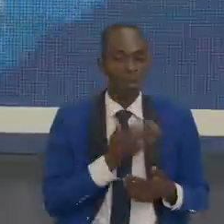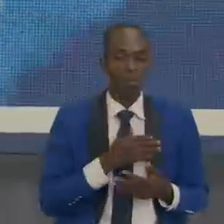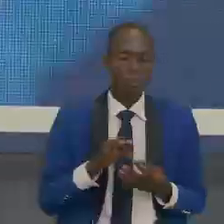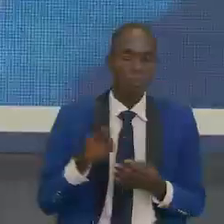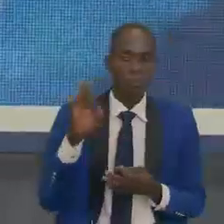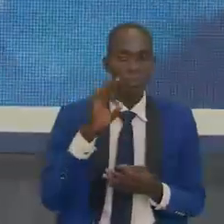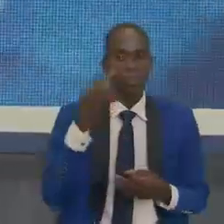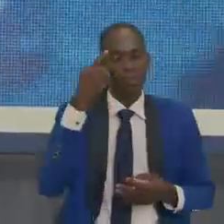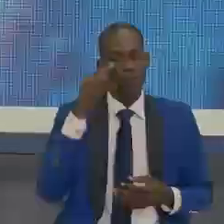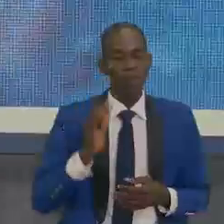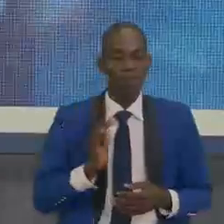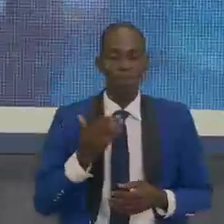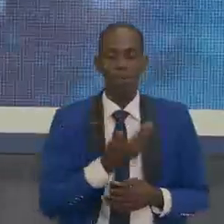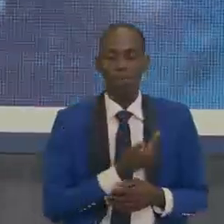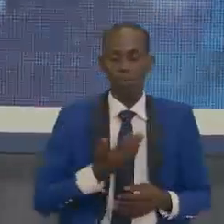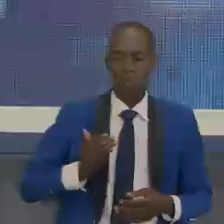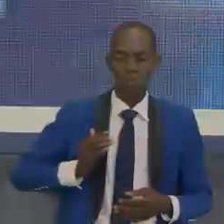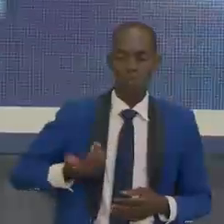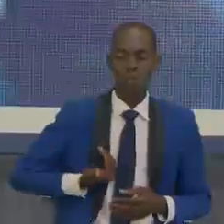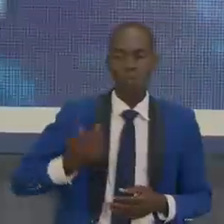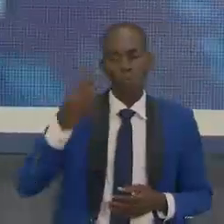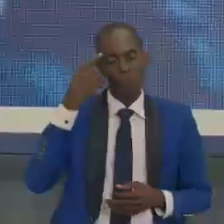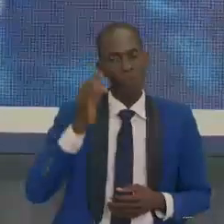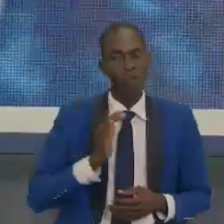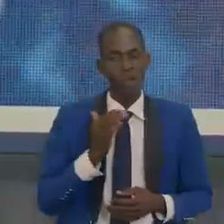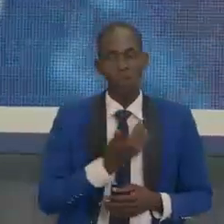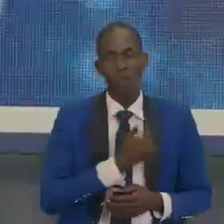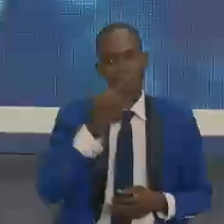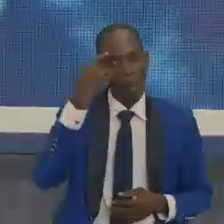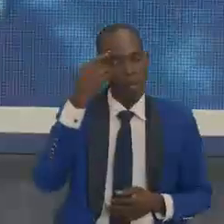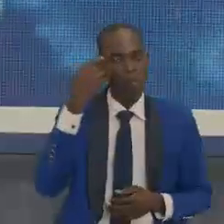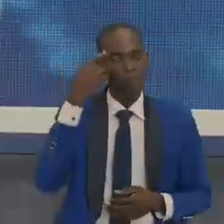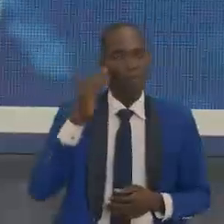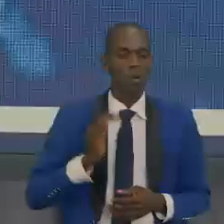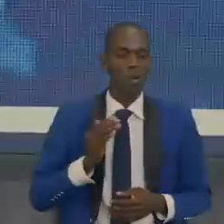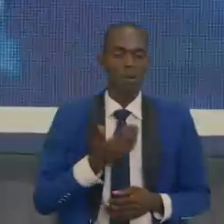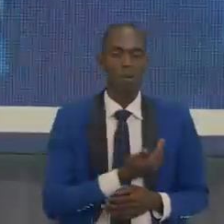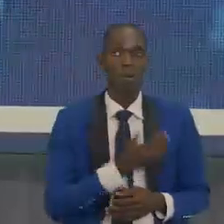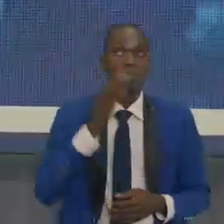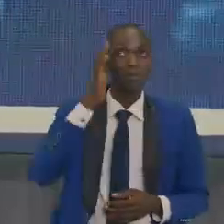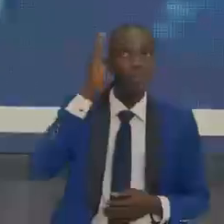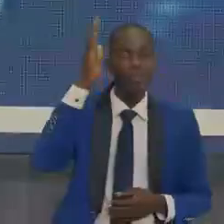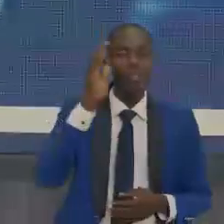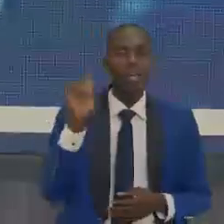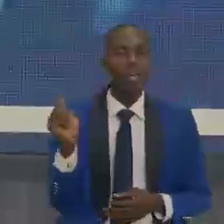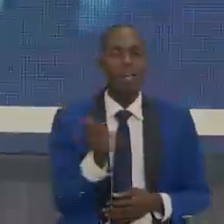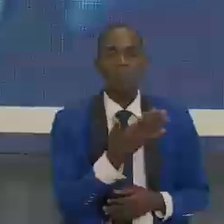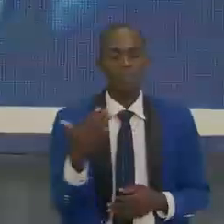our soul, for our mind, for our destiny, anything we